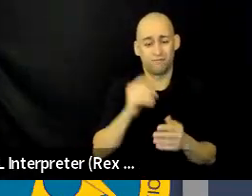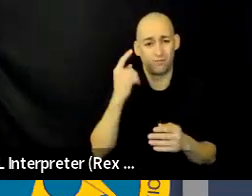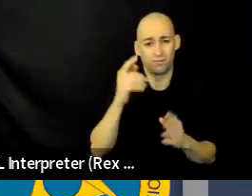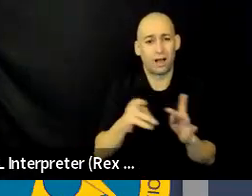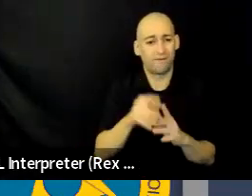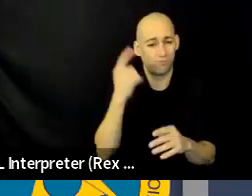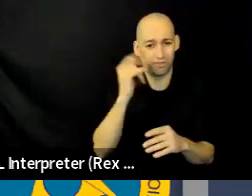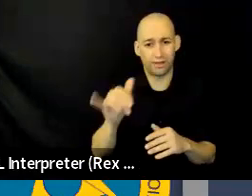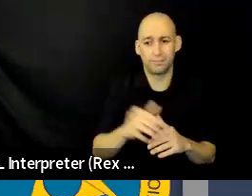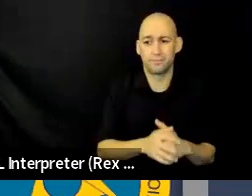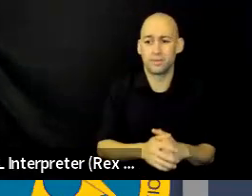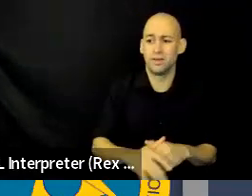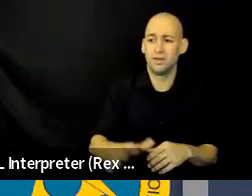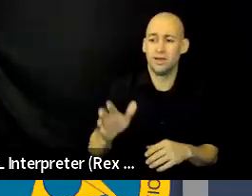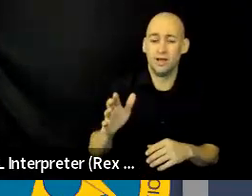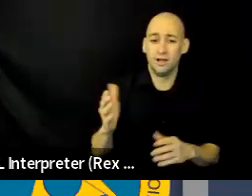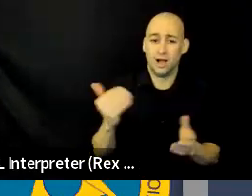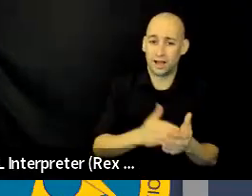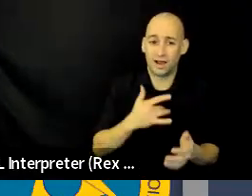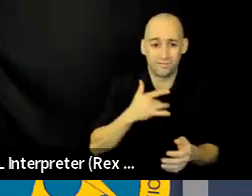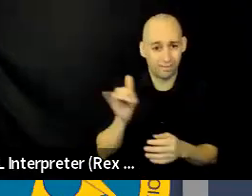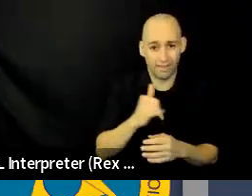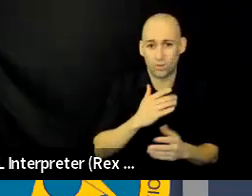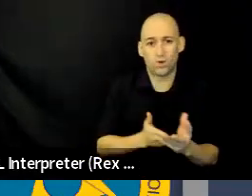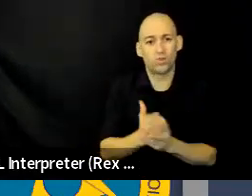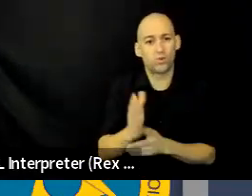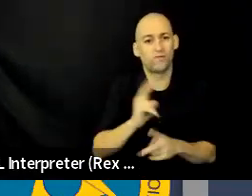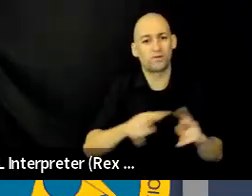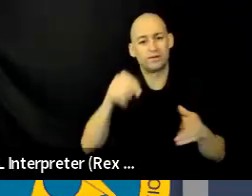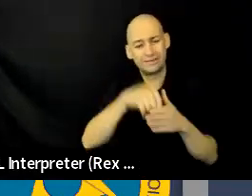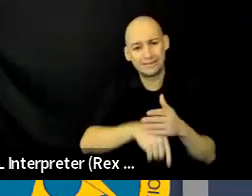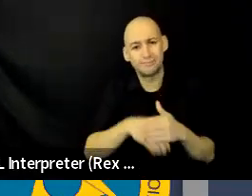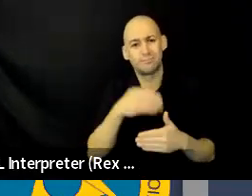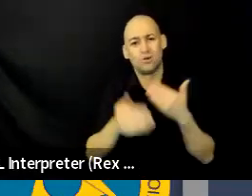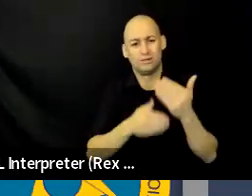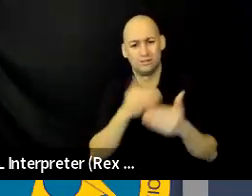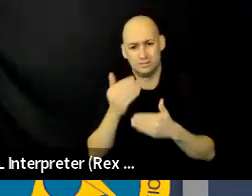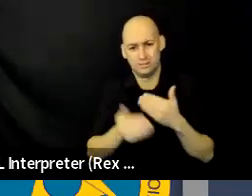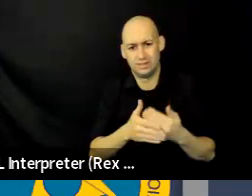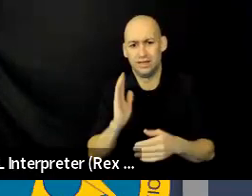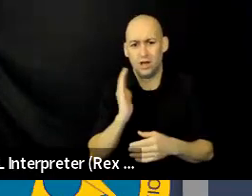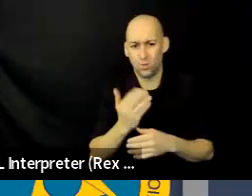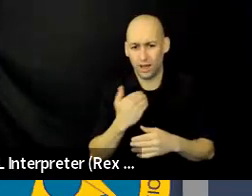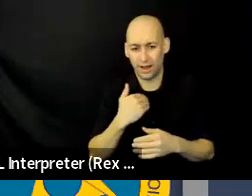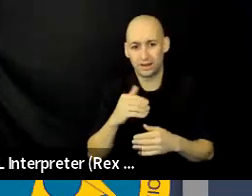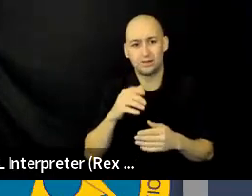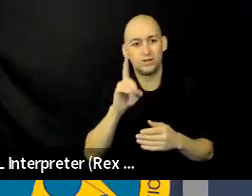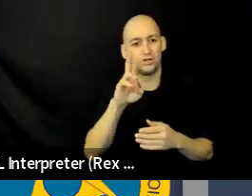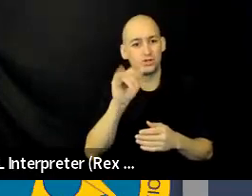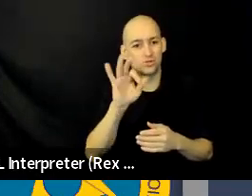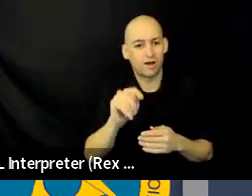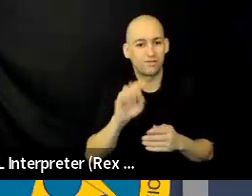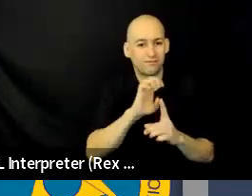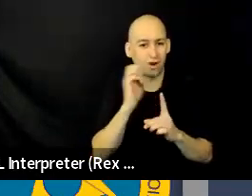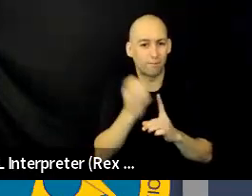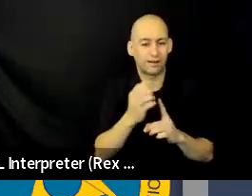we, again, feel like we have gone through a very thorough process. We, had a draft environmental document for public